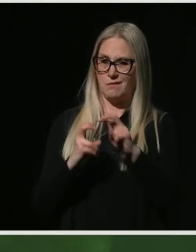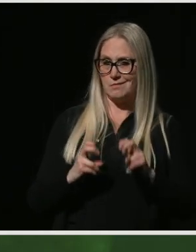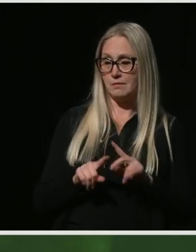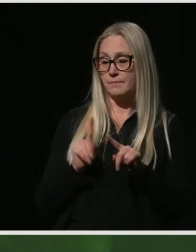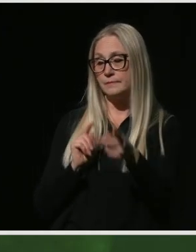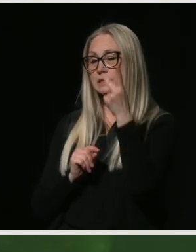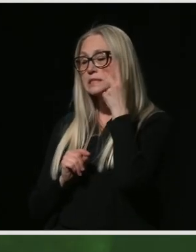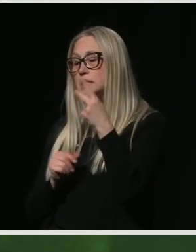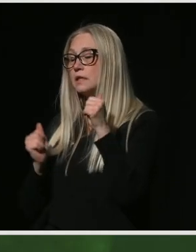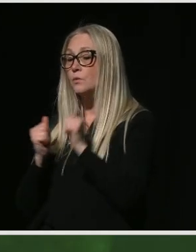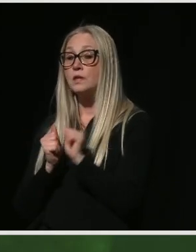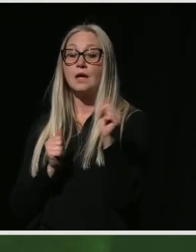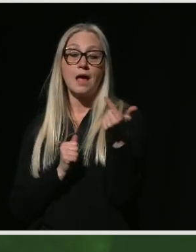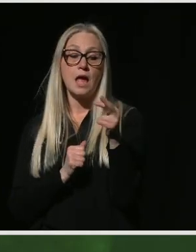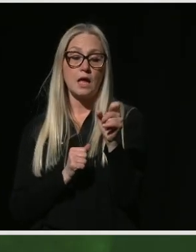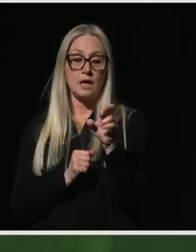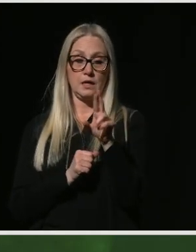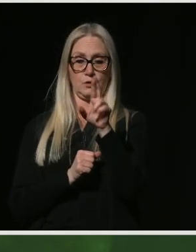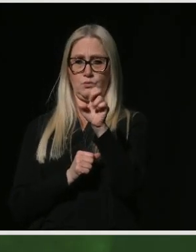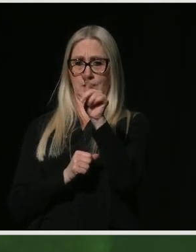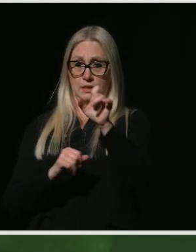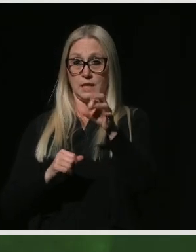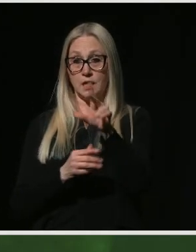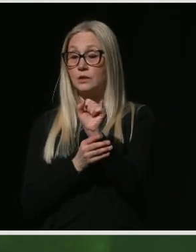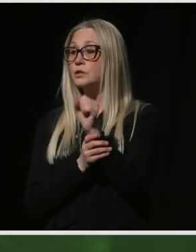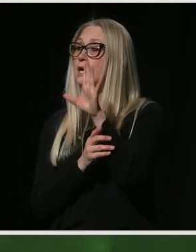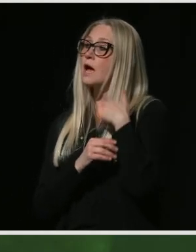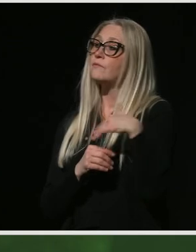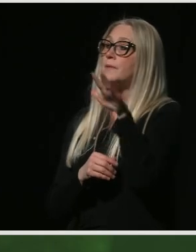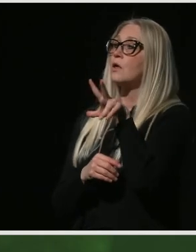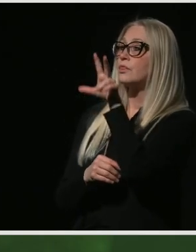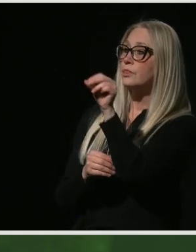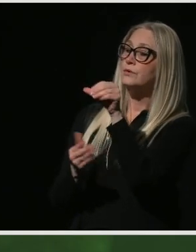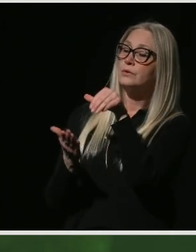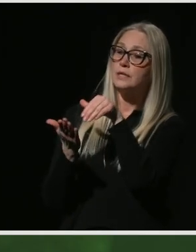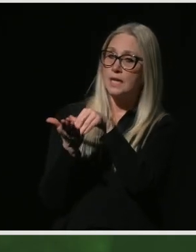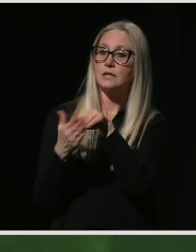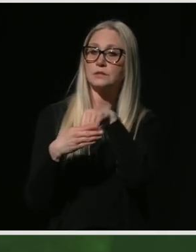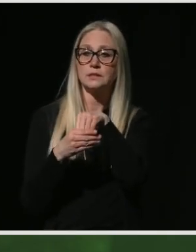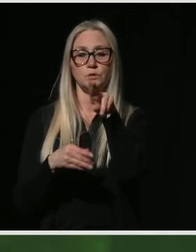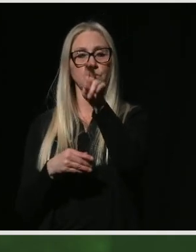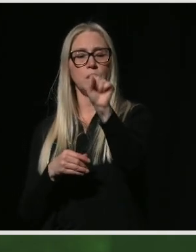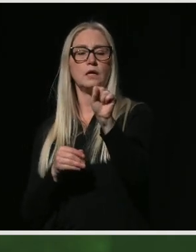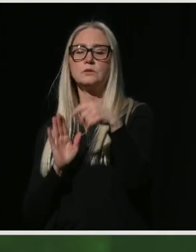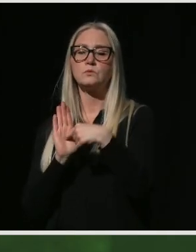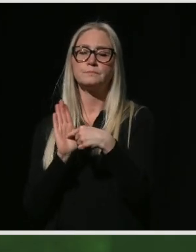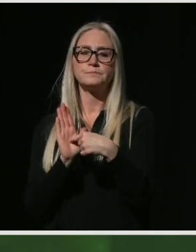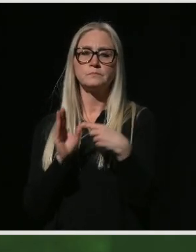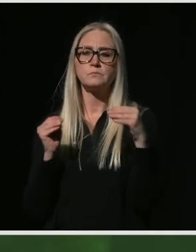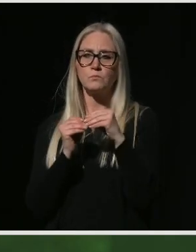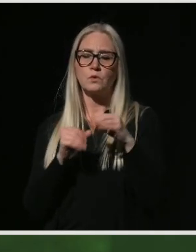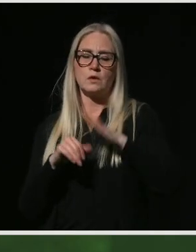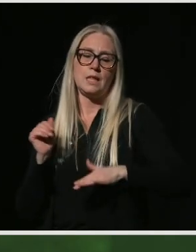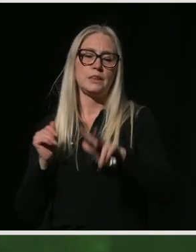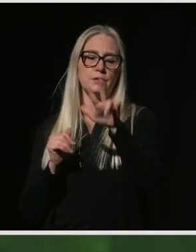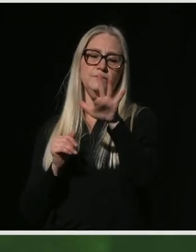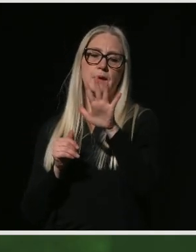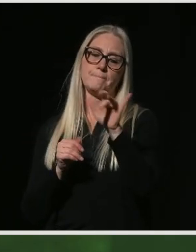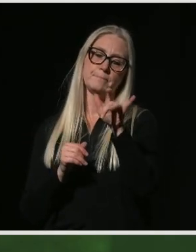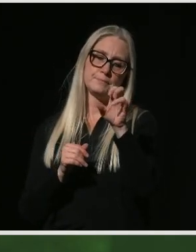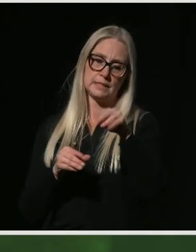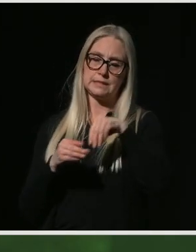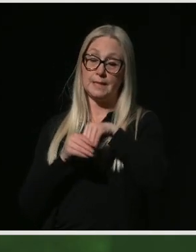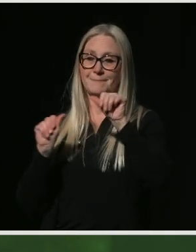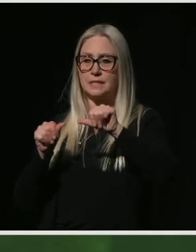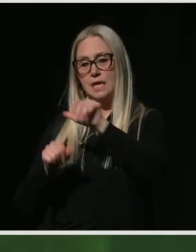with the ag retailers, there's about 30,000 of them in the US, representing over $500 million in potential ARR. If we take